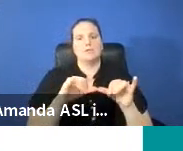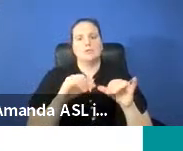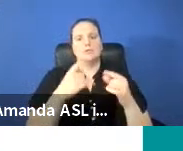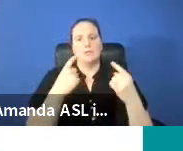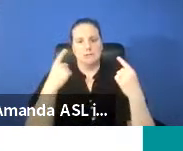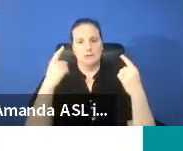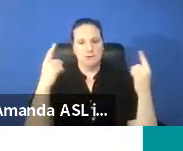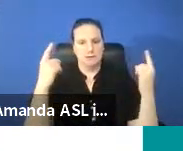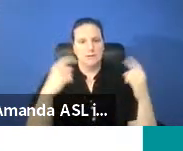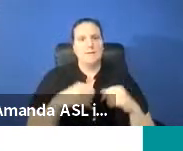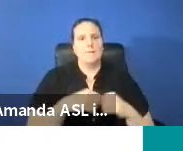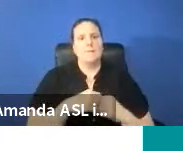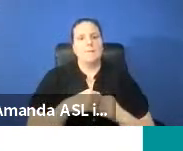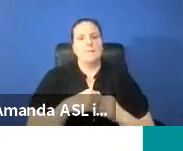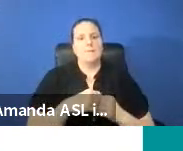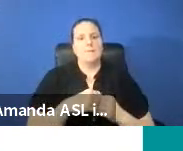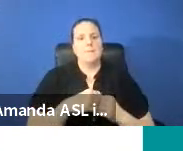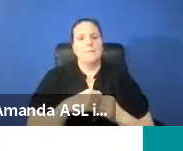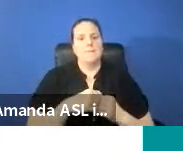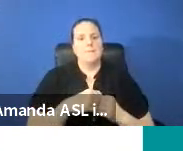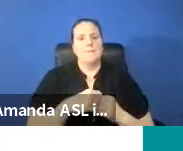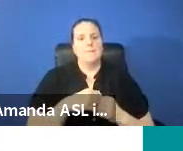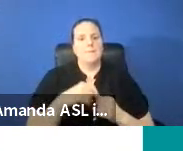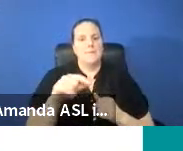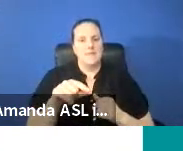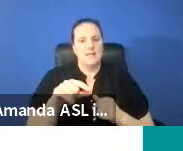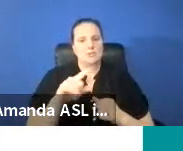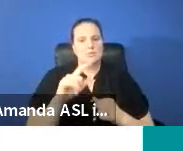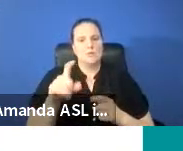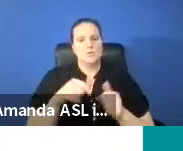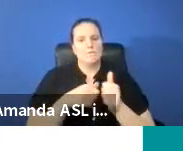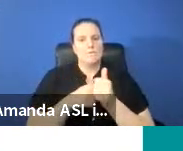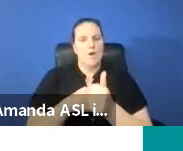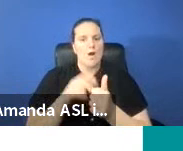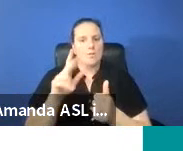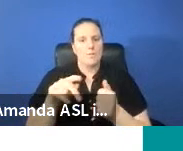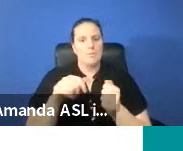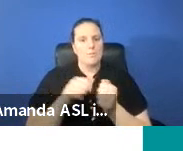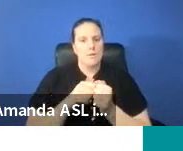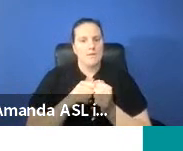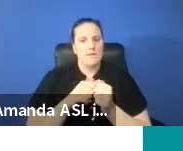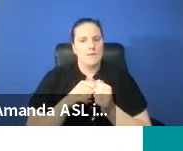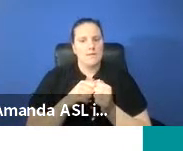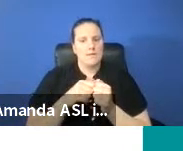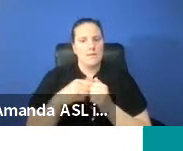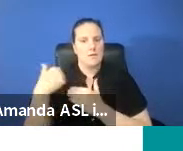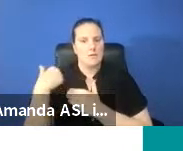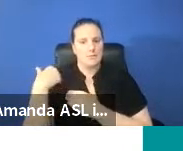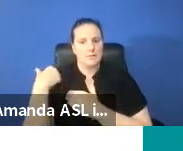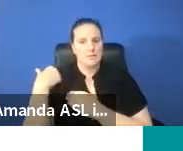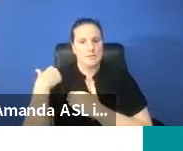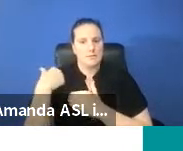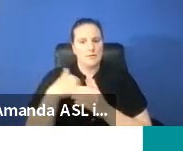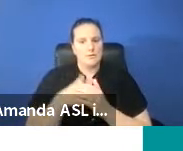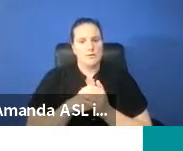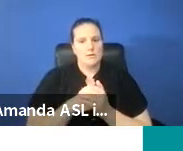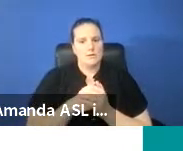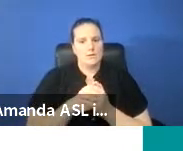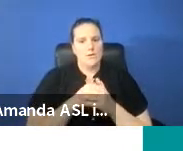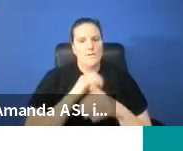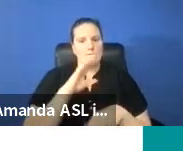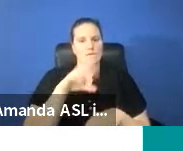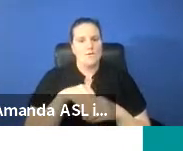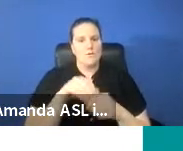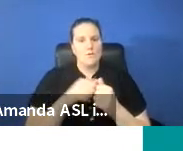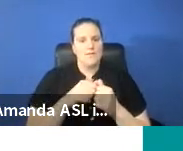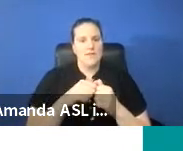success, this is kind of a question of follow through and accountability. It could be coupled with, embedded within the